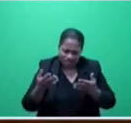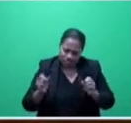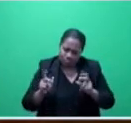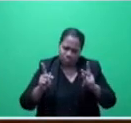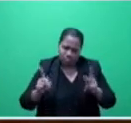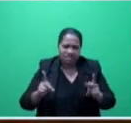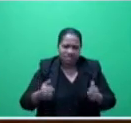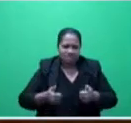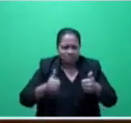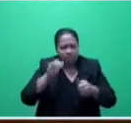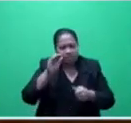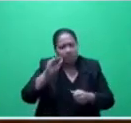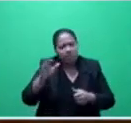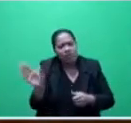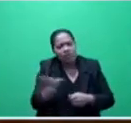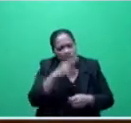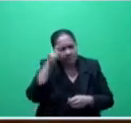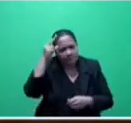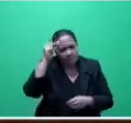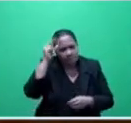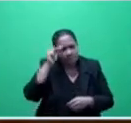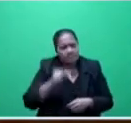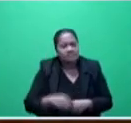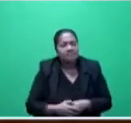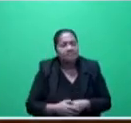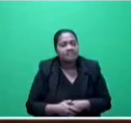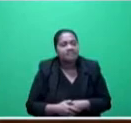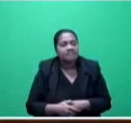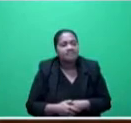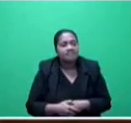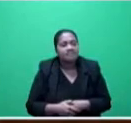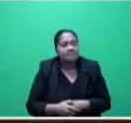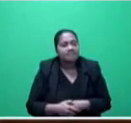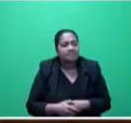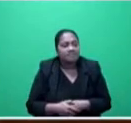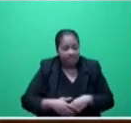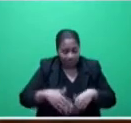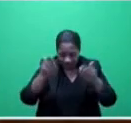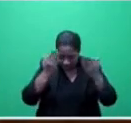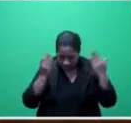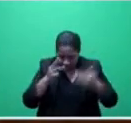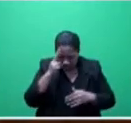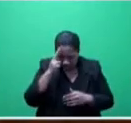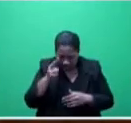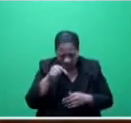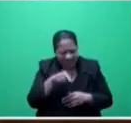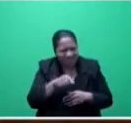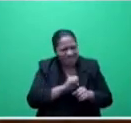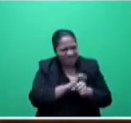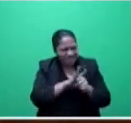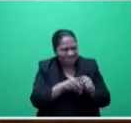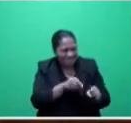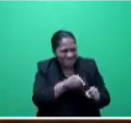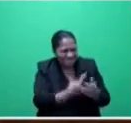for all Fijians. Mr. Speaker, this uncertain pandemic crisis is affecting